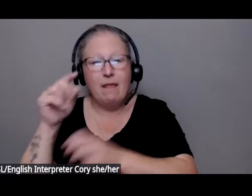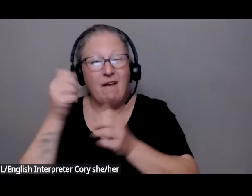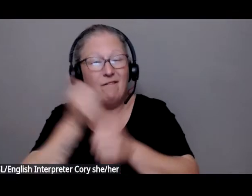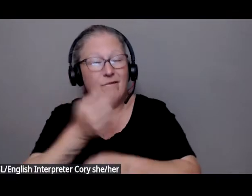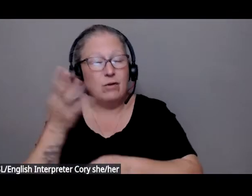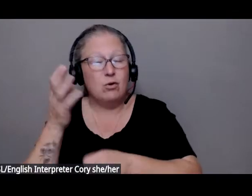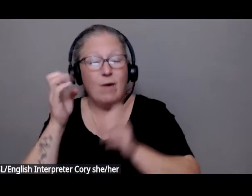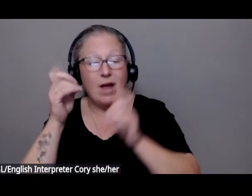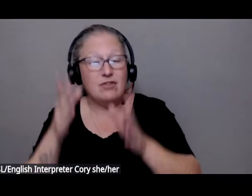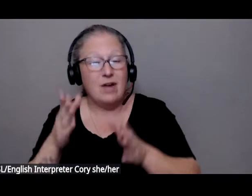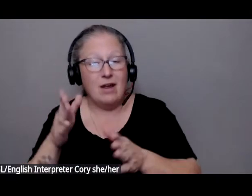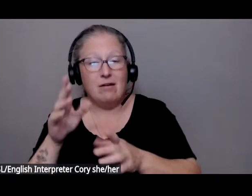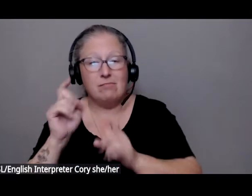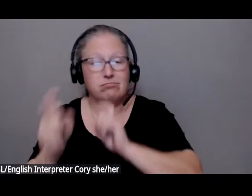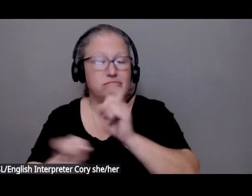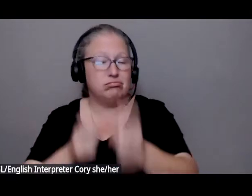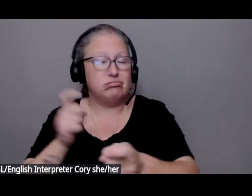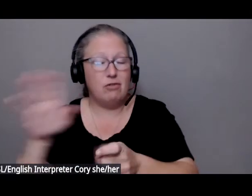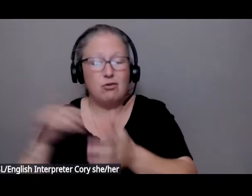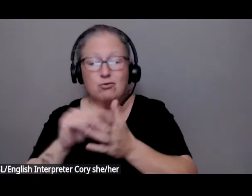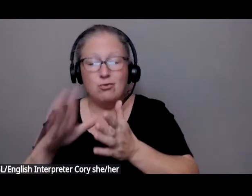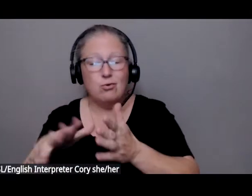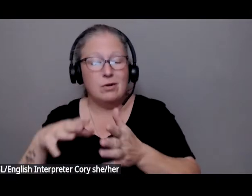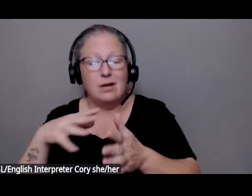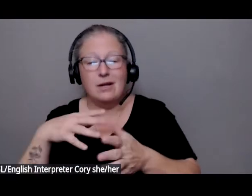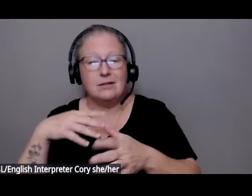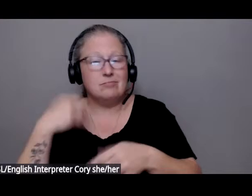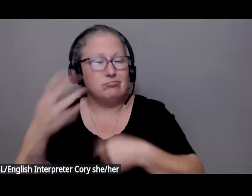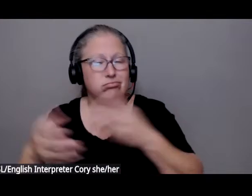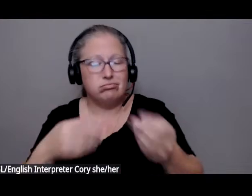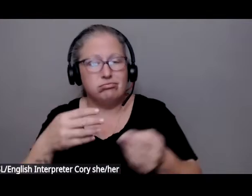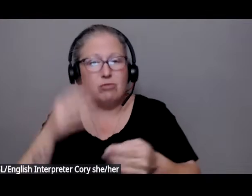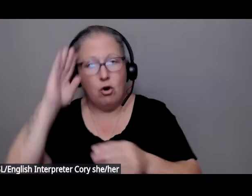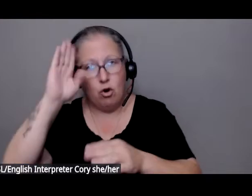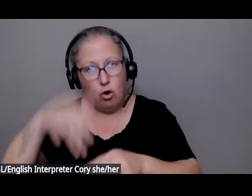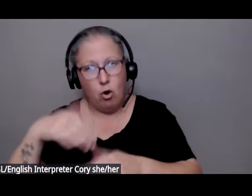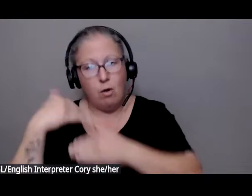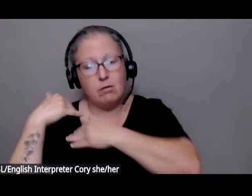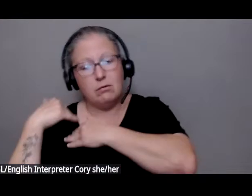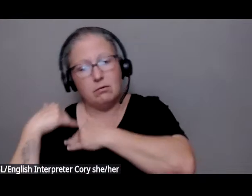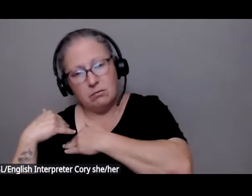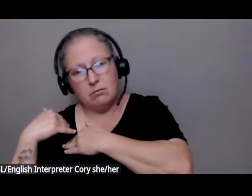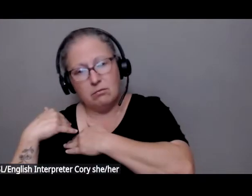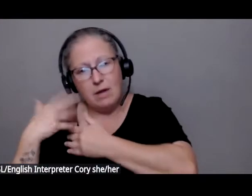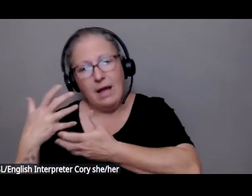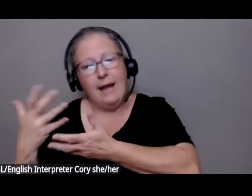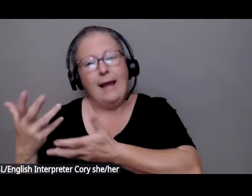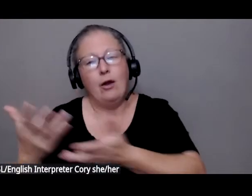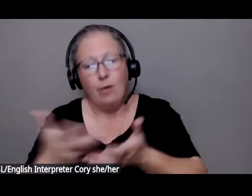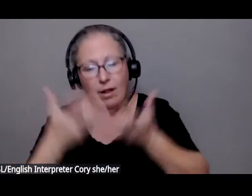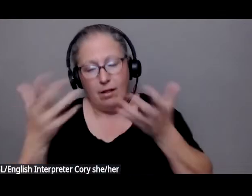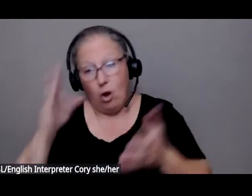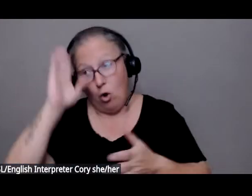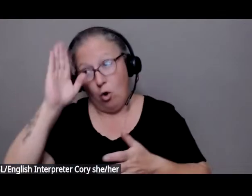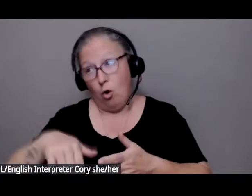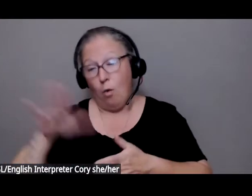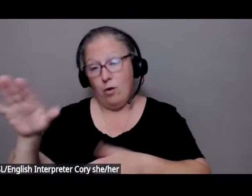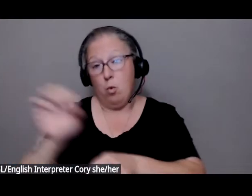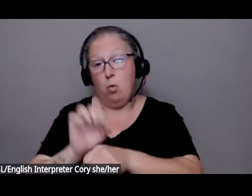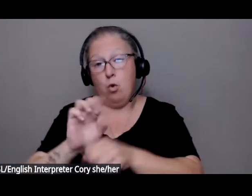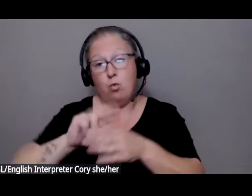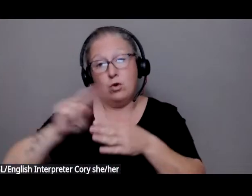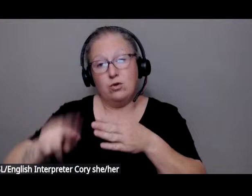as Ryan does, knowing that he will carry a heavy burden for caring so much and knowing that the results of his work may not